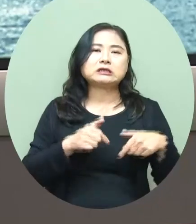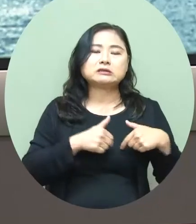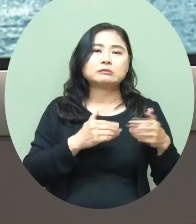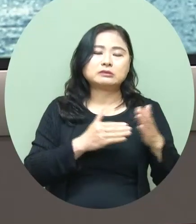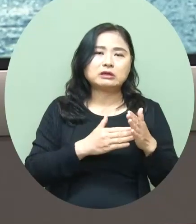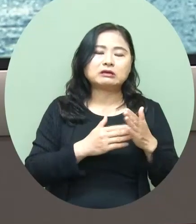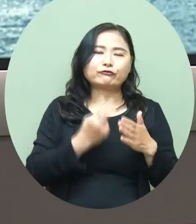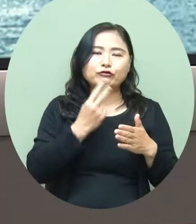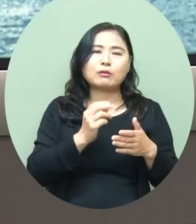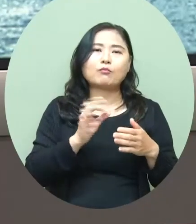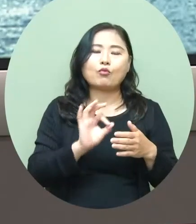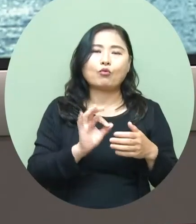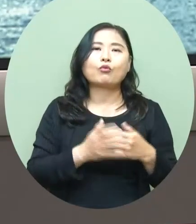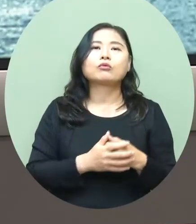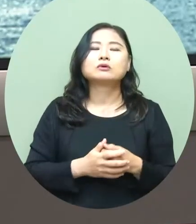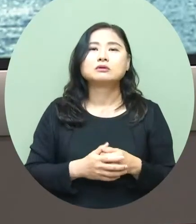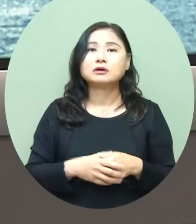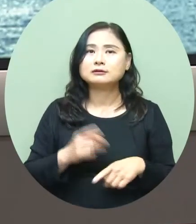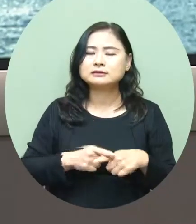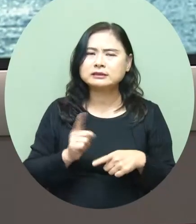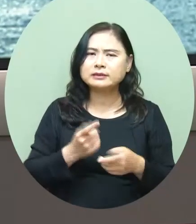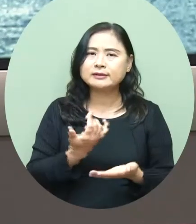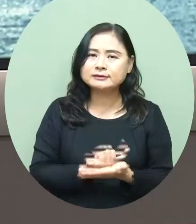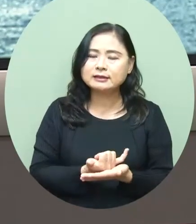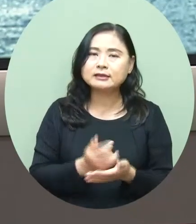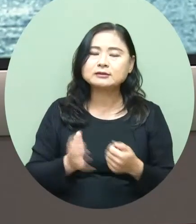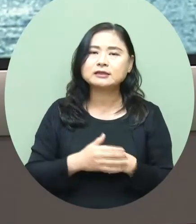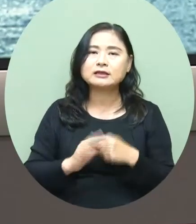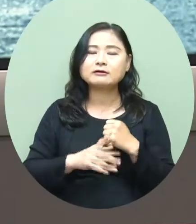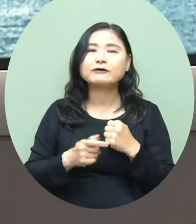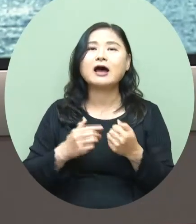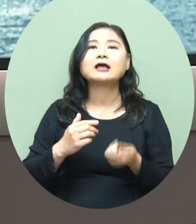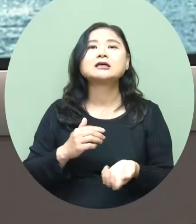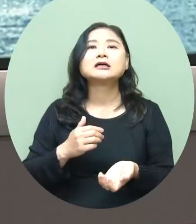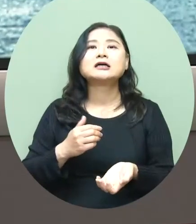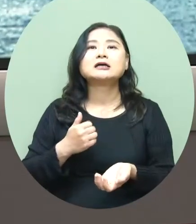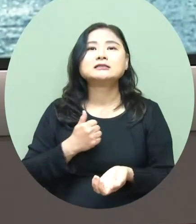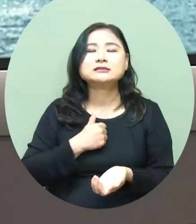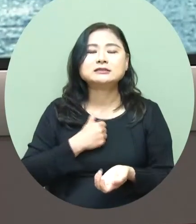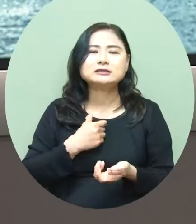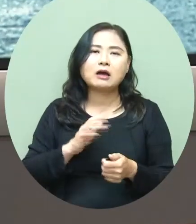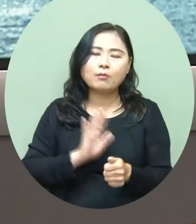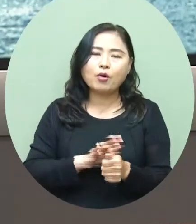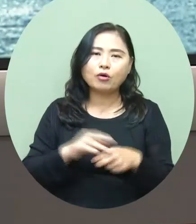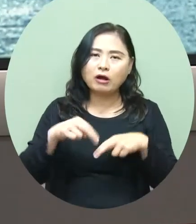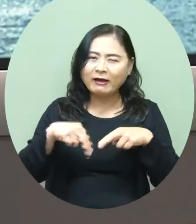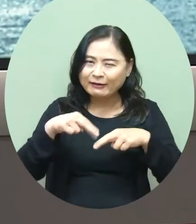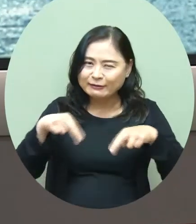breathing. As for the actual cause of death, I think we have to wait till the coroner has done the autopsy